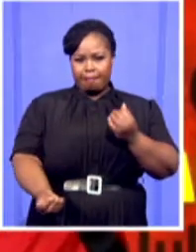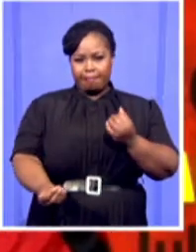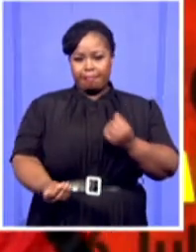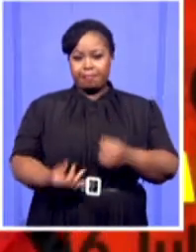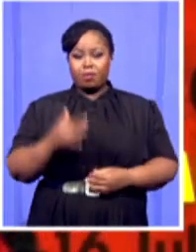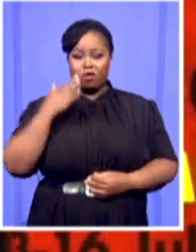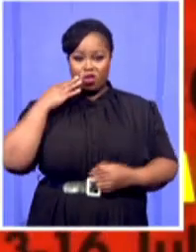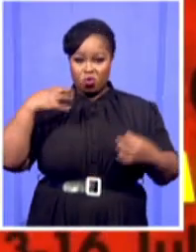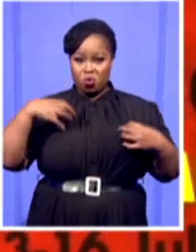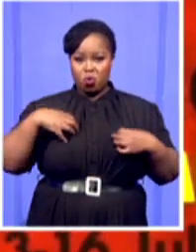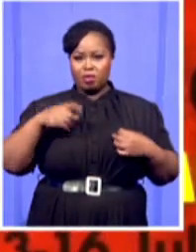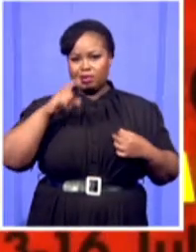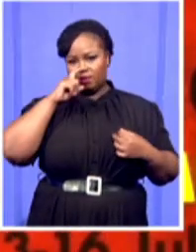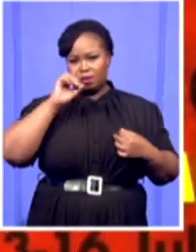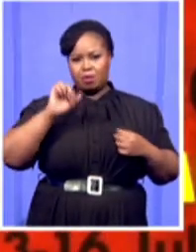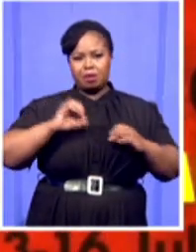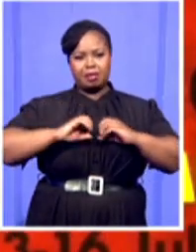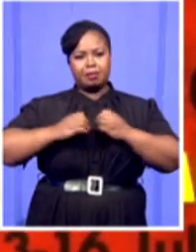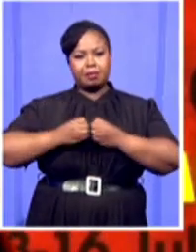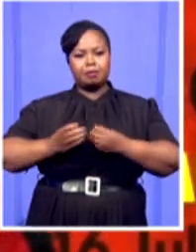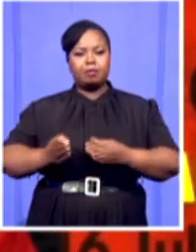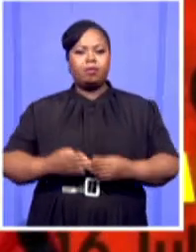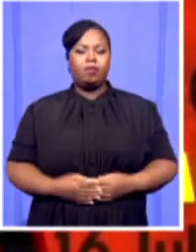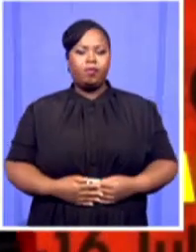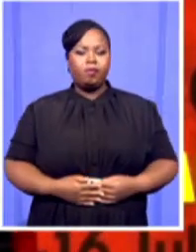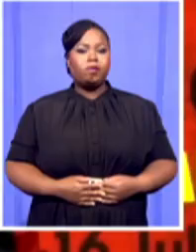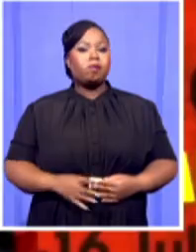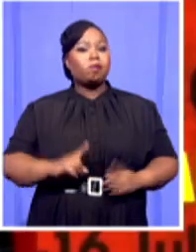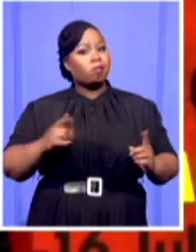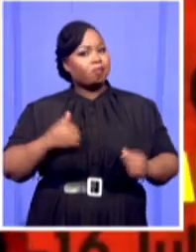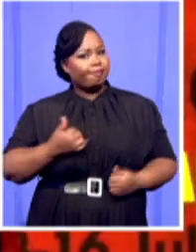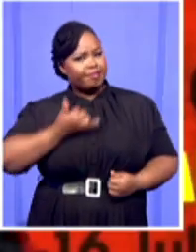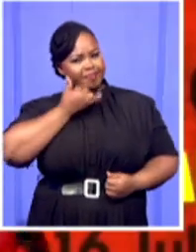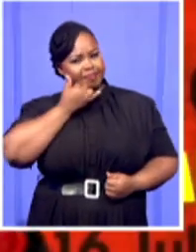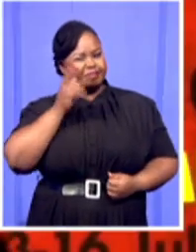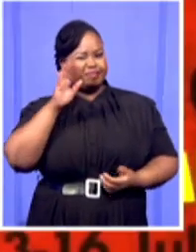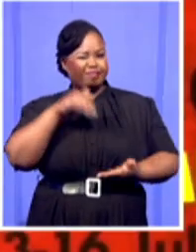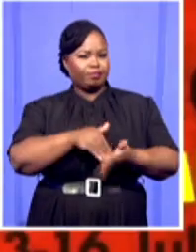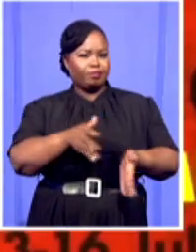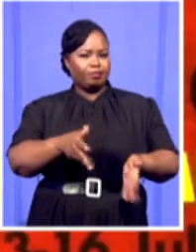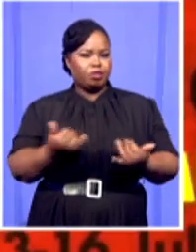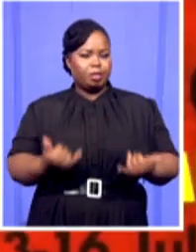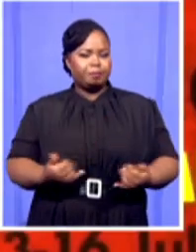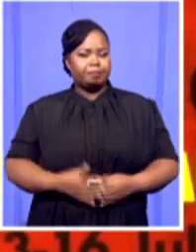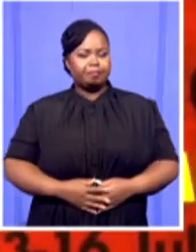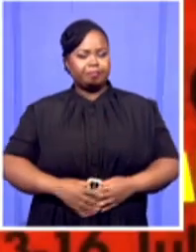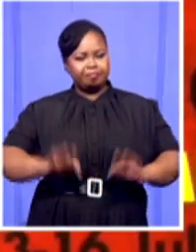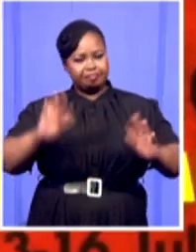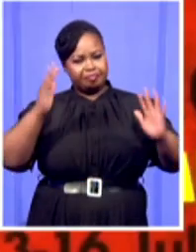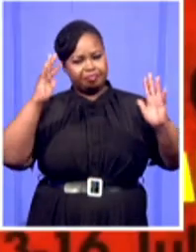of your own sister organization. But at least we appreciate that you are here